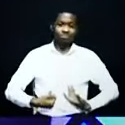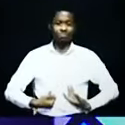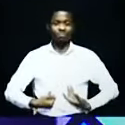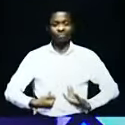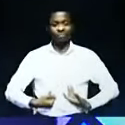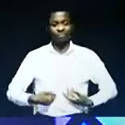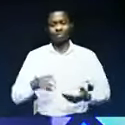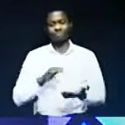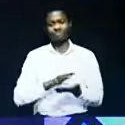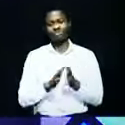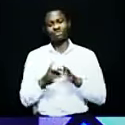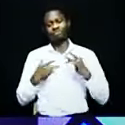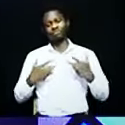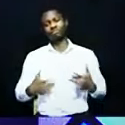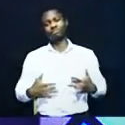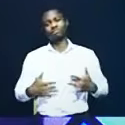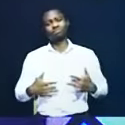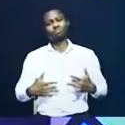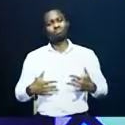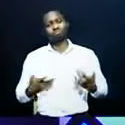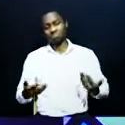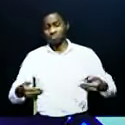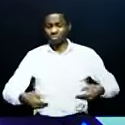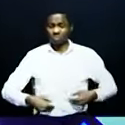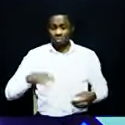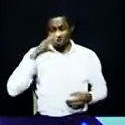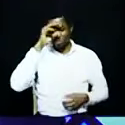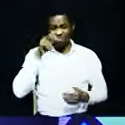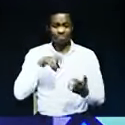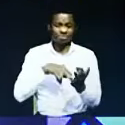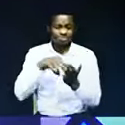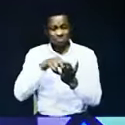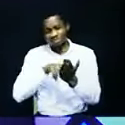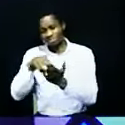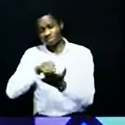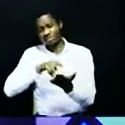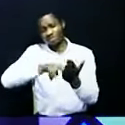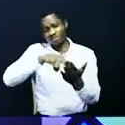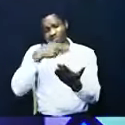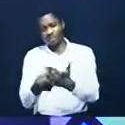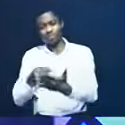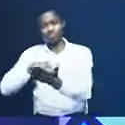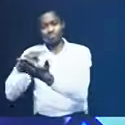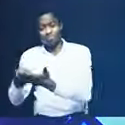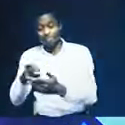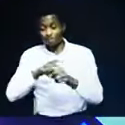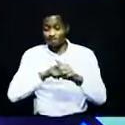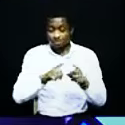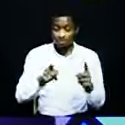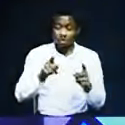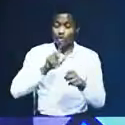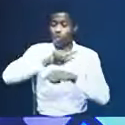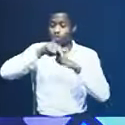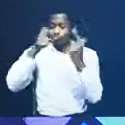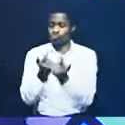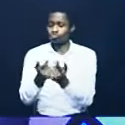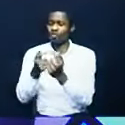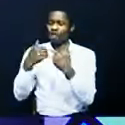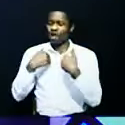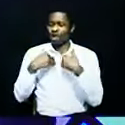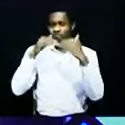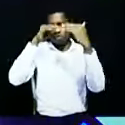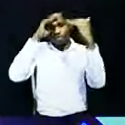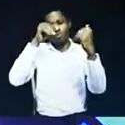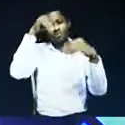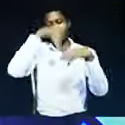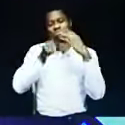And weary. Young men stumble and fall. But those who hope in the Lord,